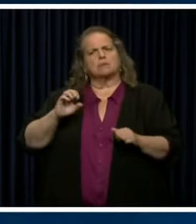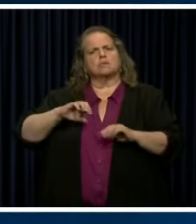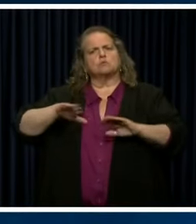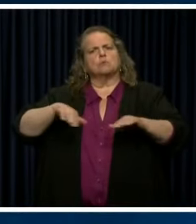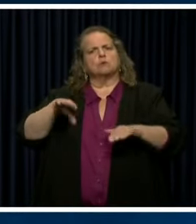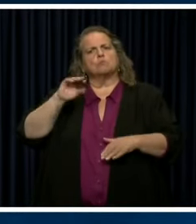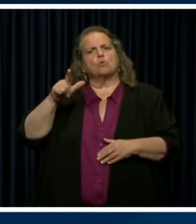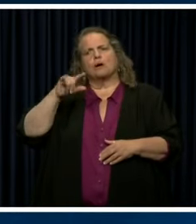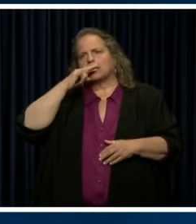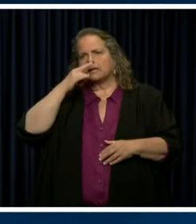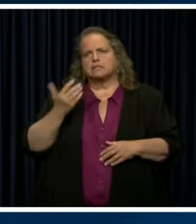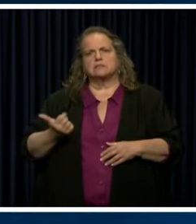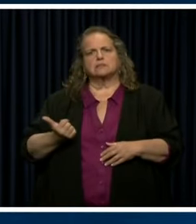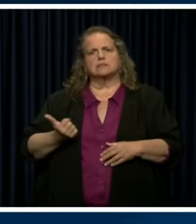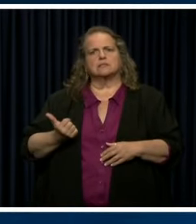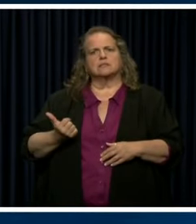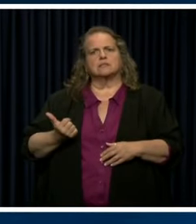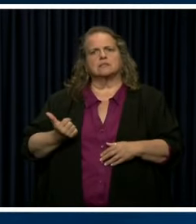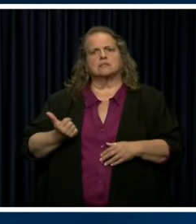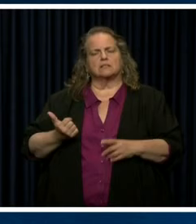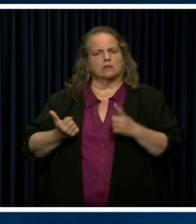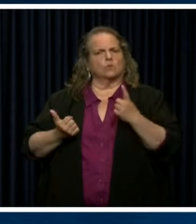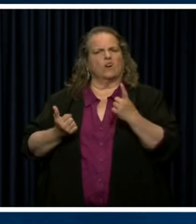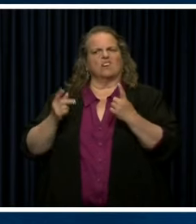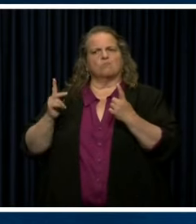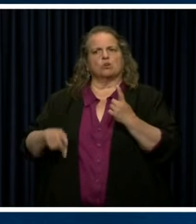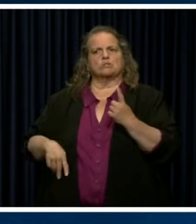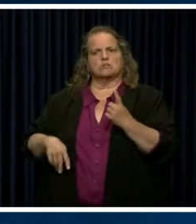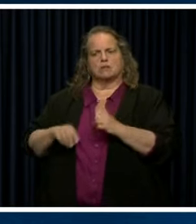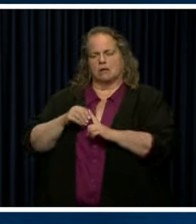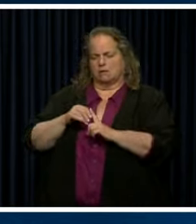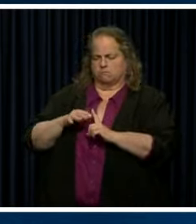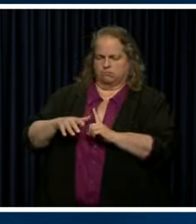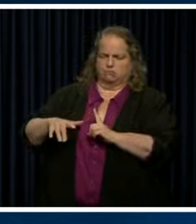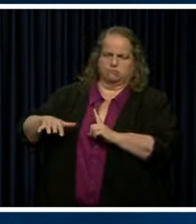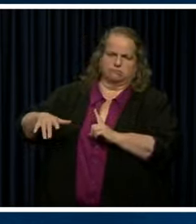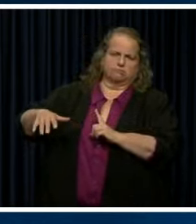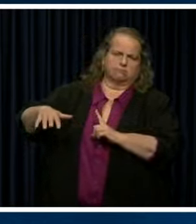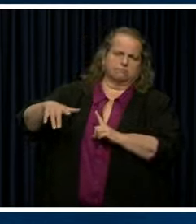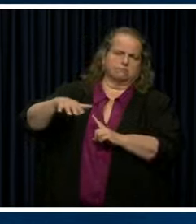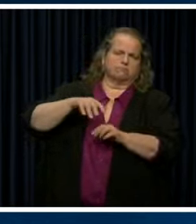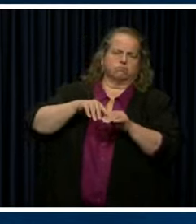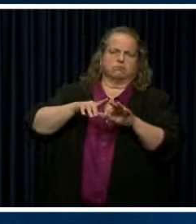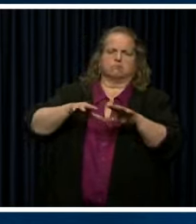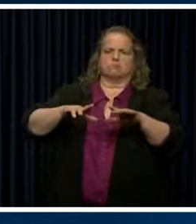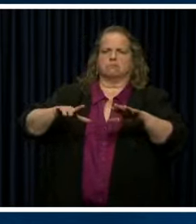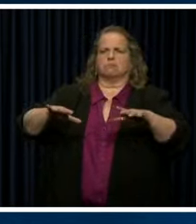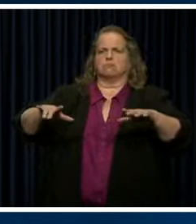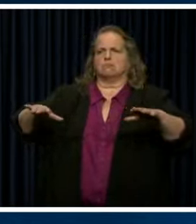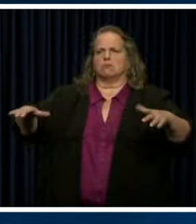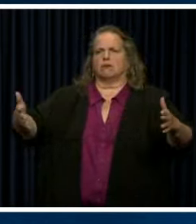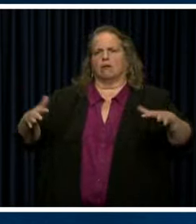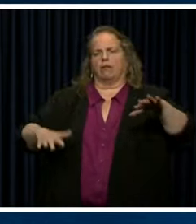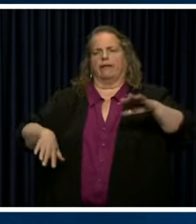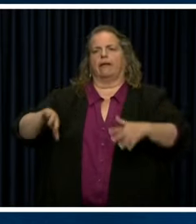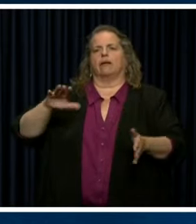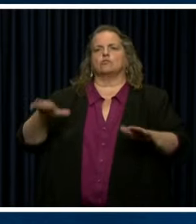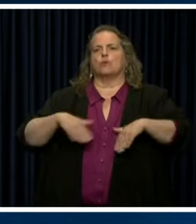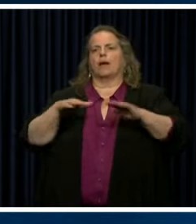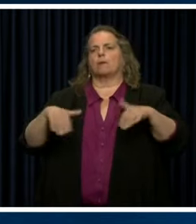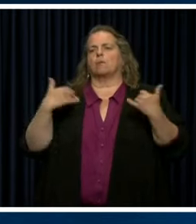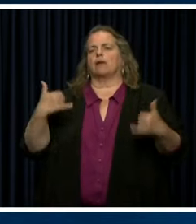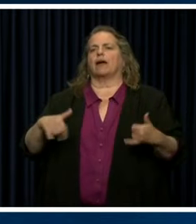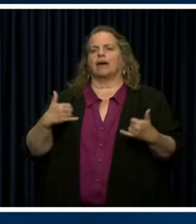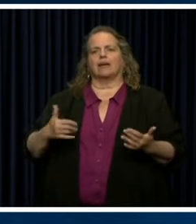too. And just because, and I know a lot of people want them open because they feel like it's a part of the summer, doesn't mean